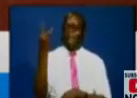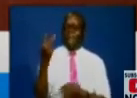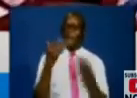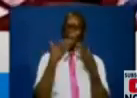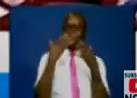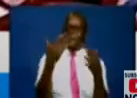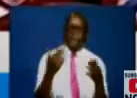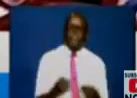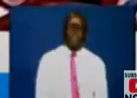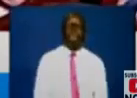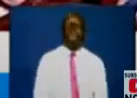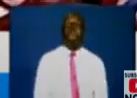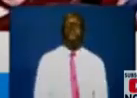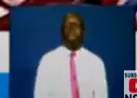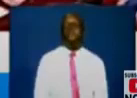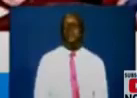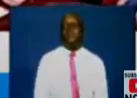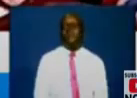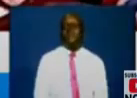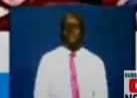Speaker.